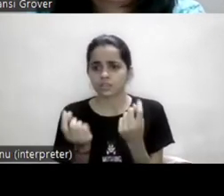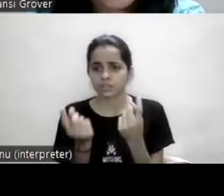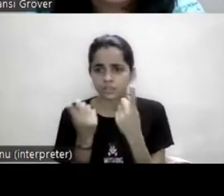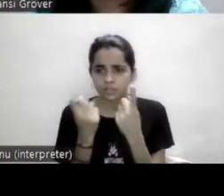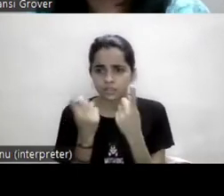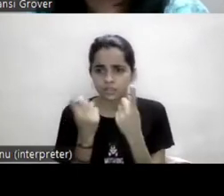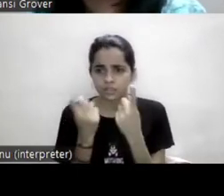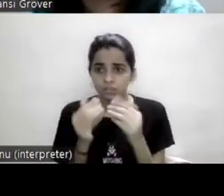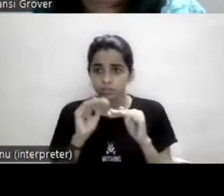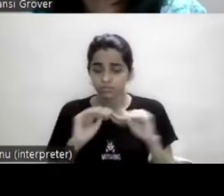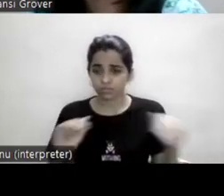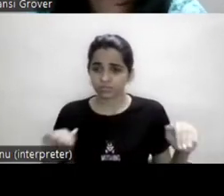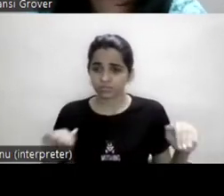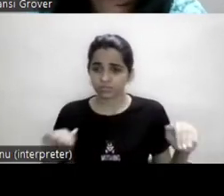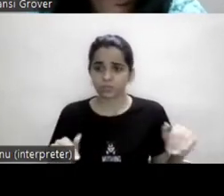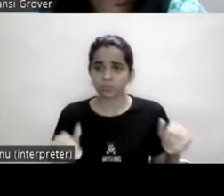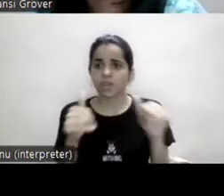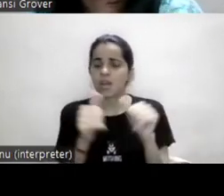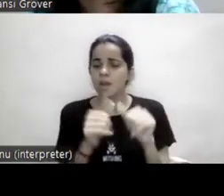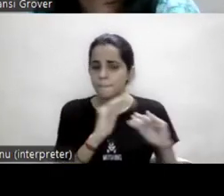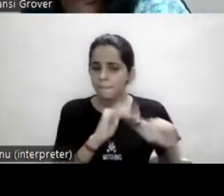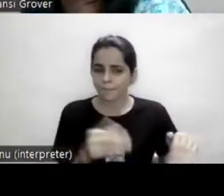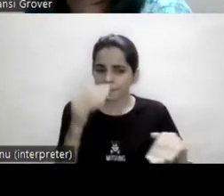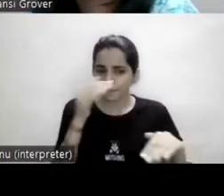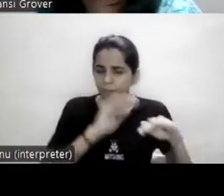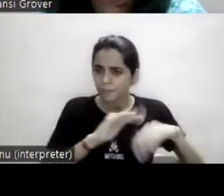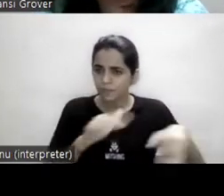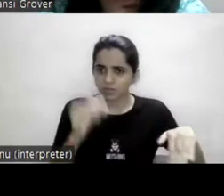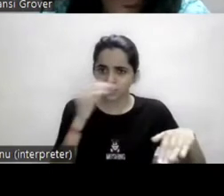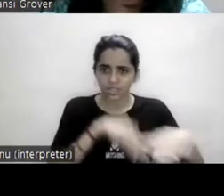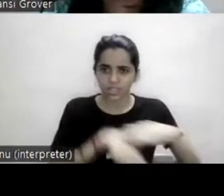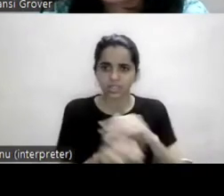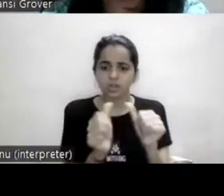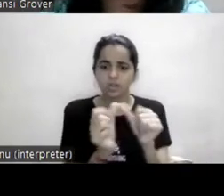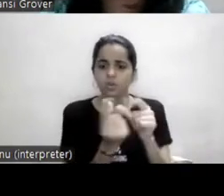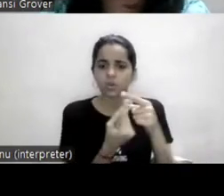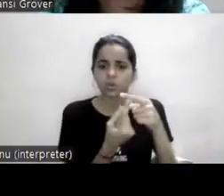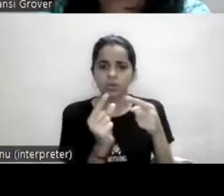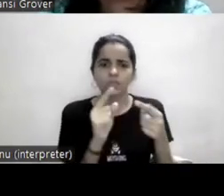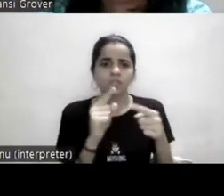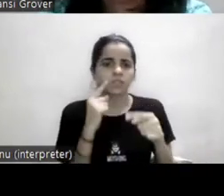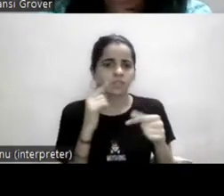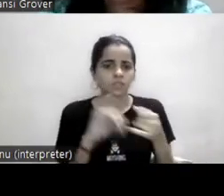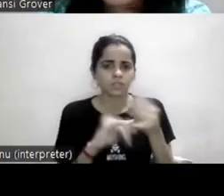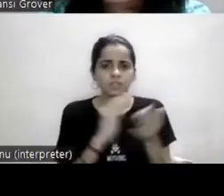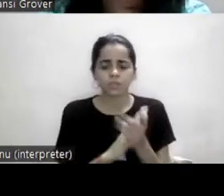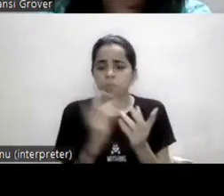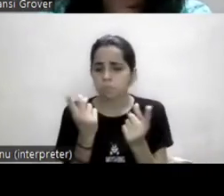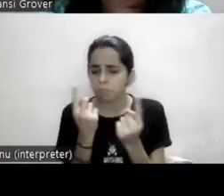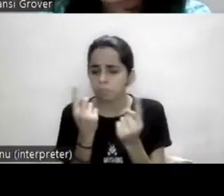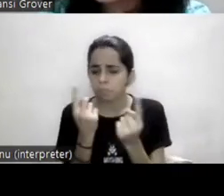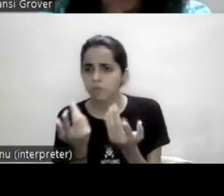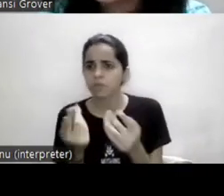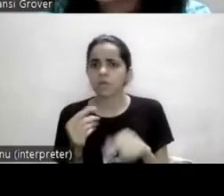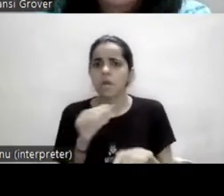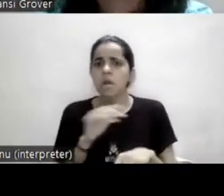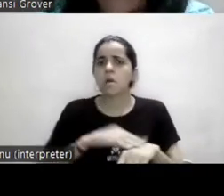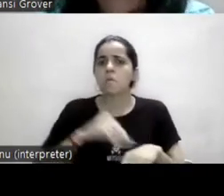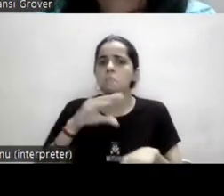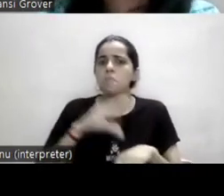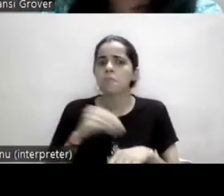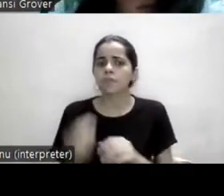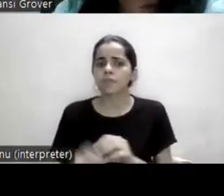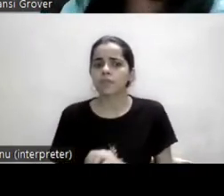a child with autism or a person with autism. It's a very, very contemporary diagnosis. You know, you would